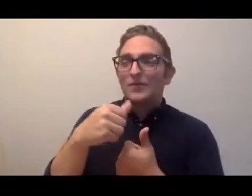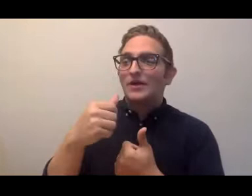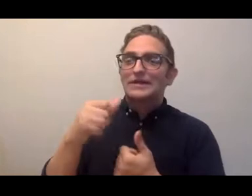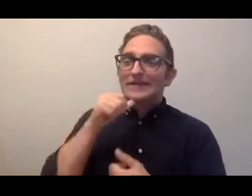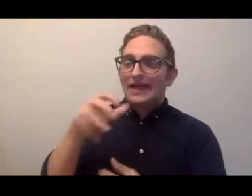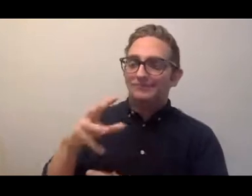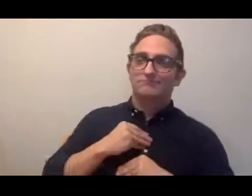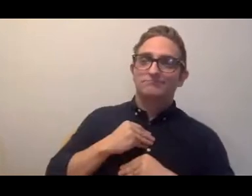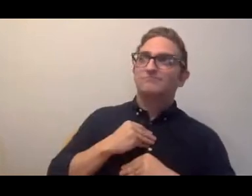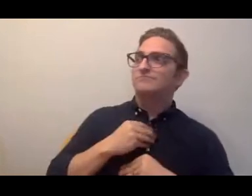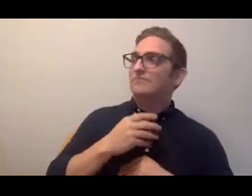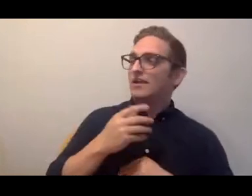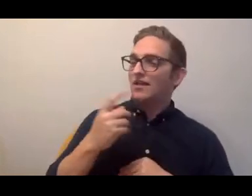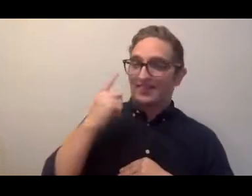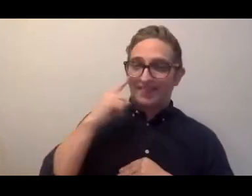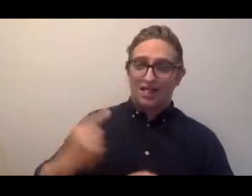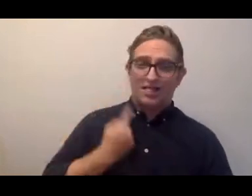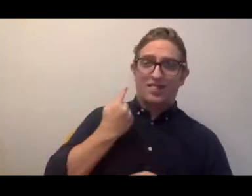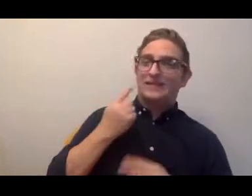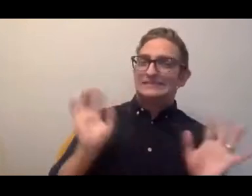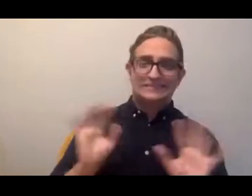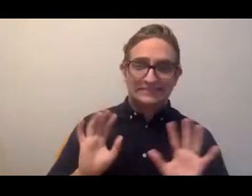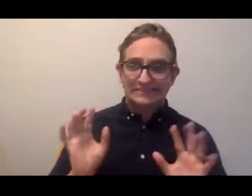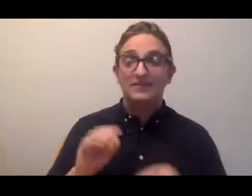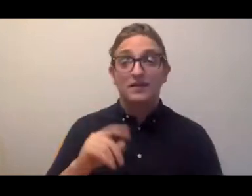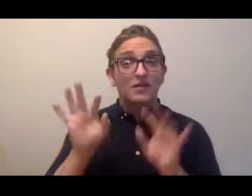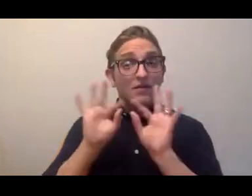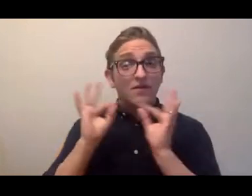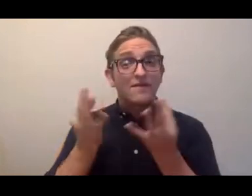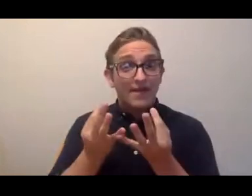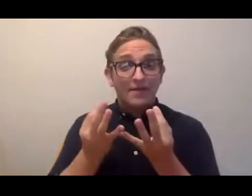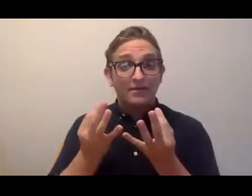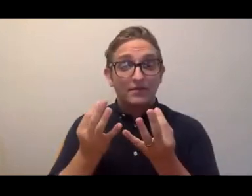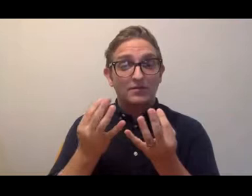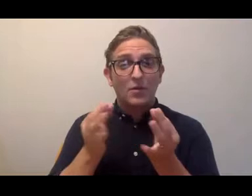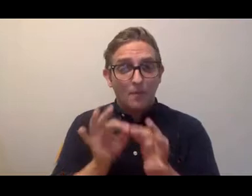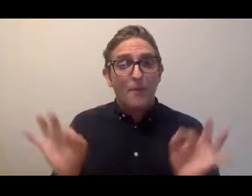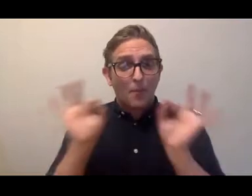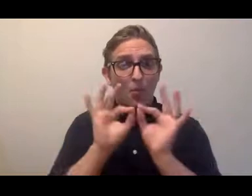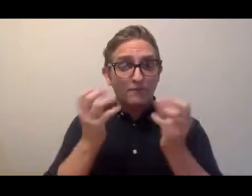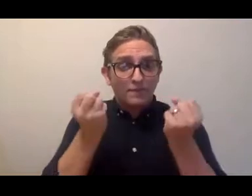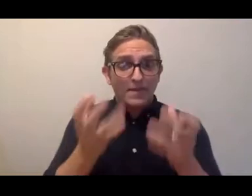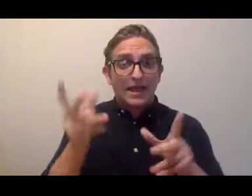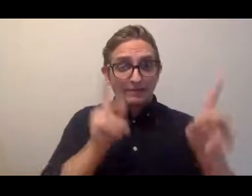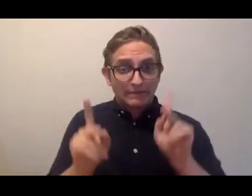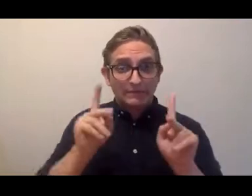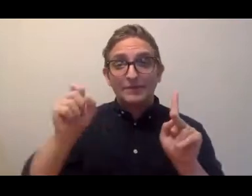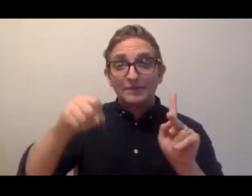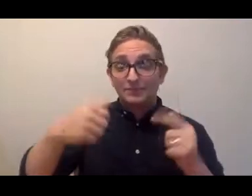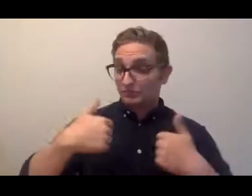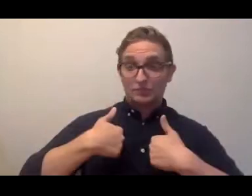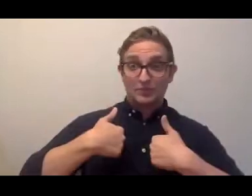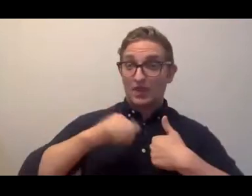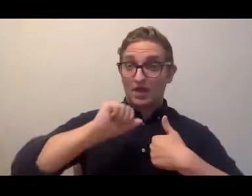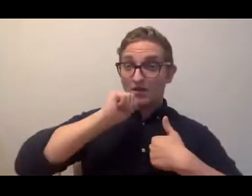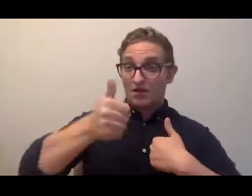personal. And look, family's important to a lot of us. And for me not to come might